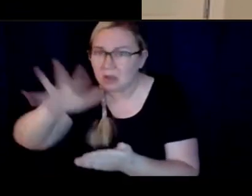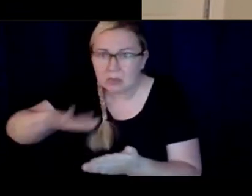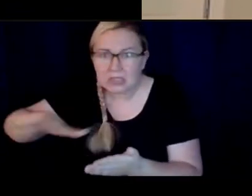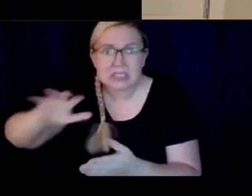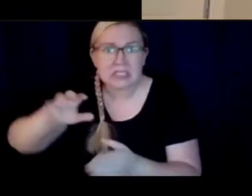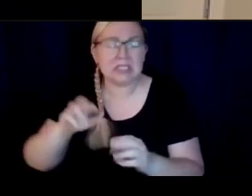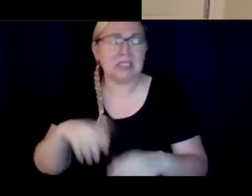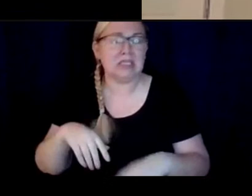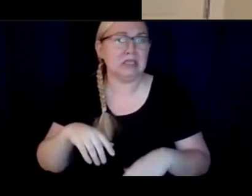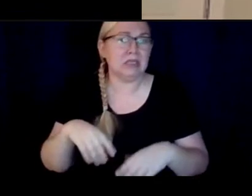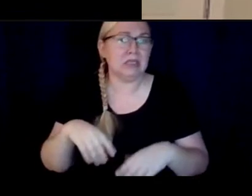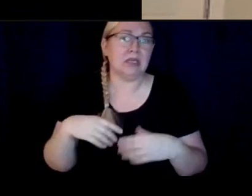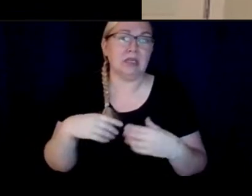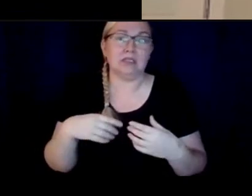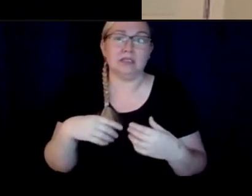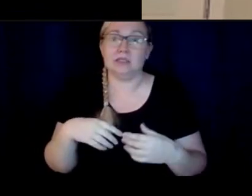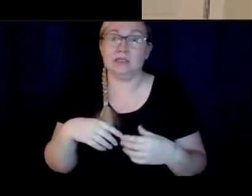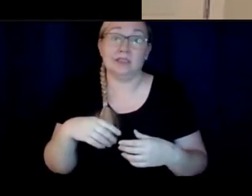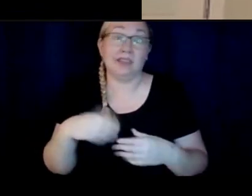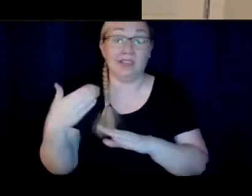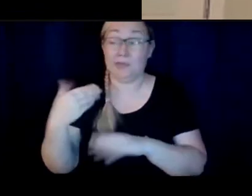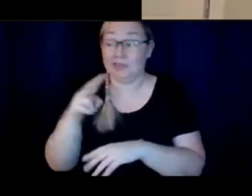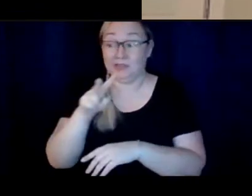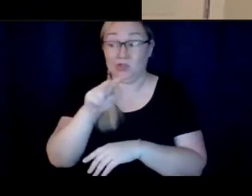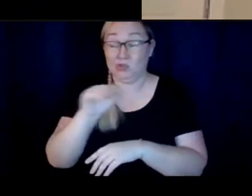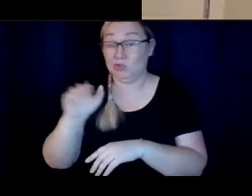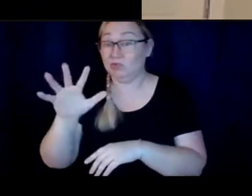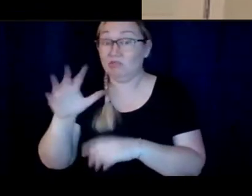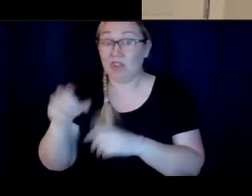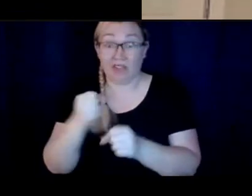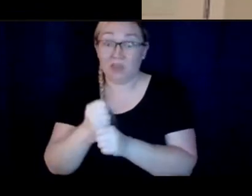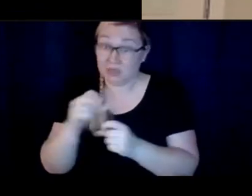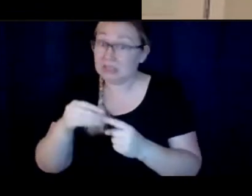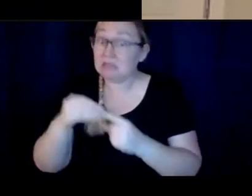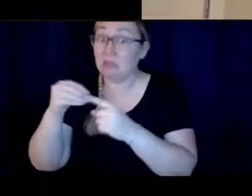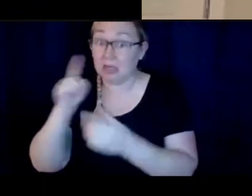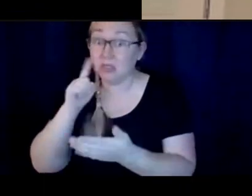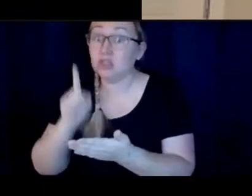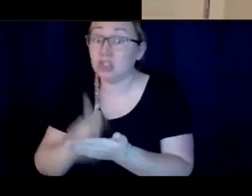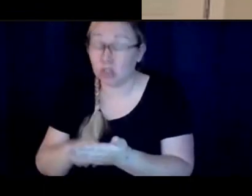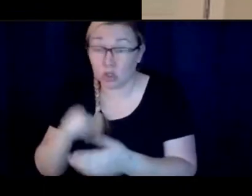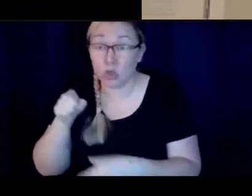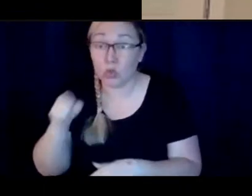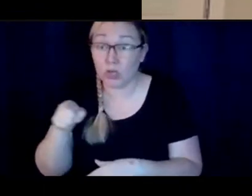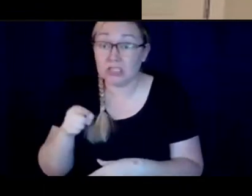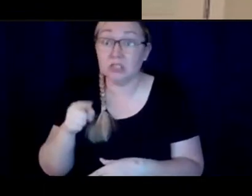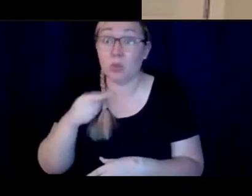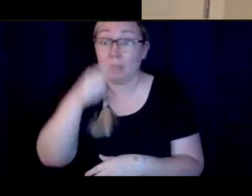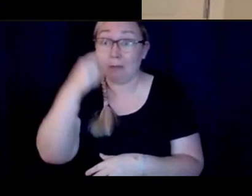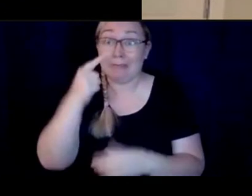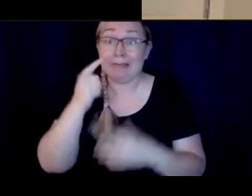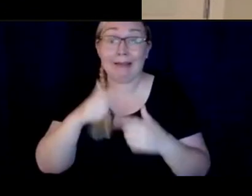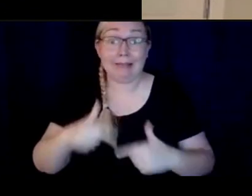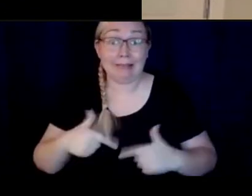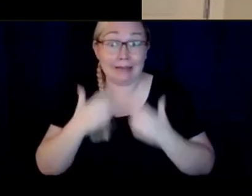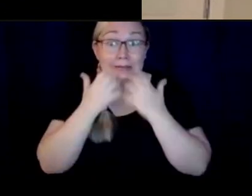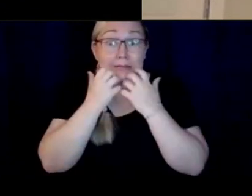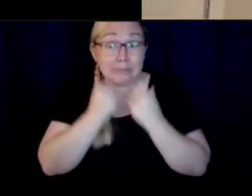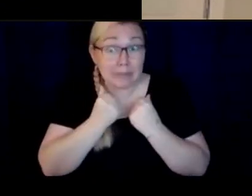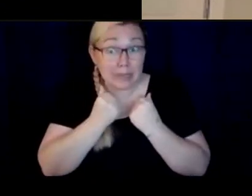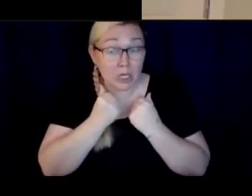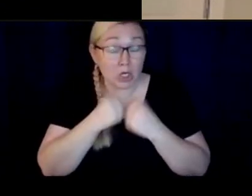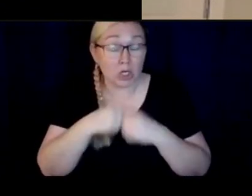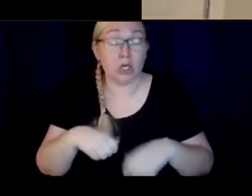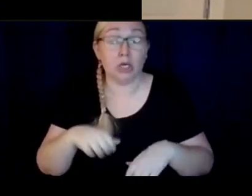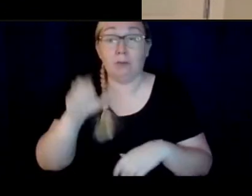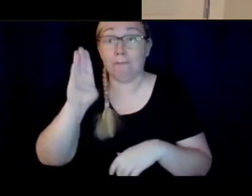last, you know, 2 to 5 years, especially with Black Lives Matter. And I think learning about the, you